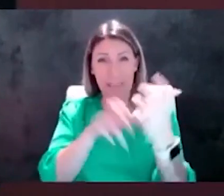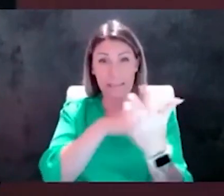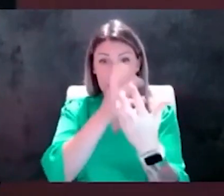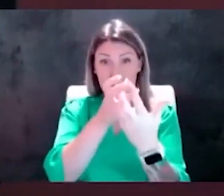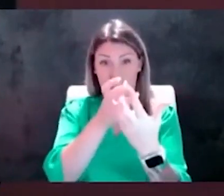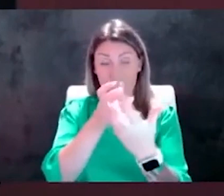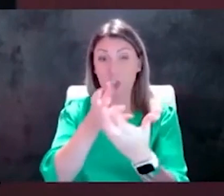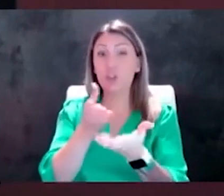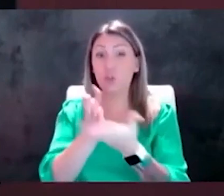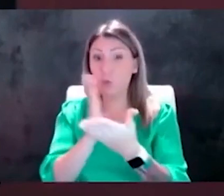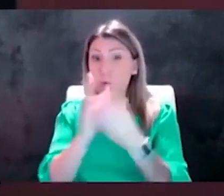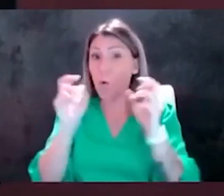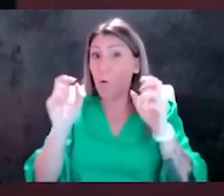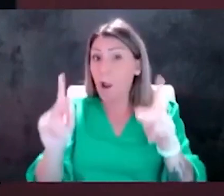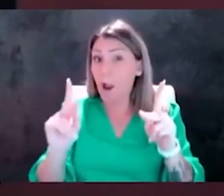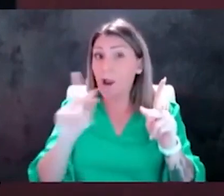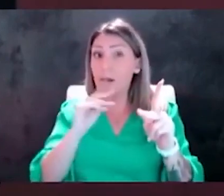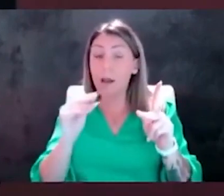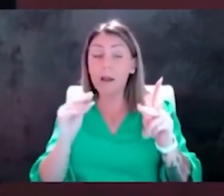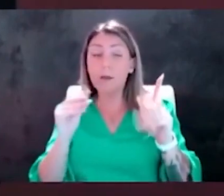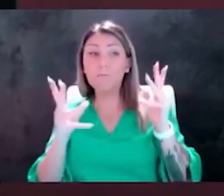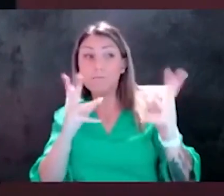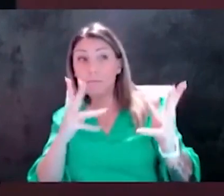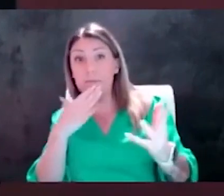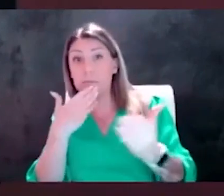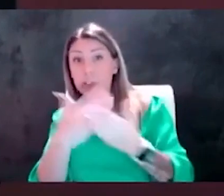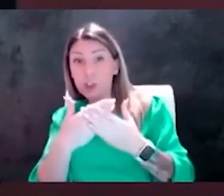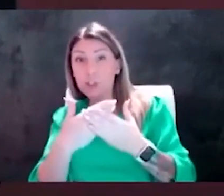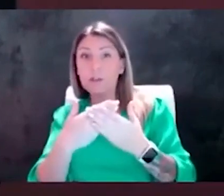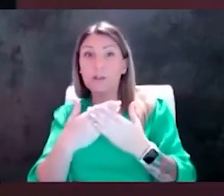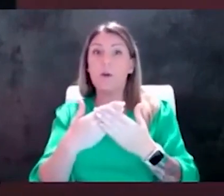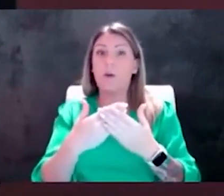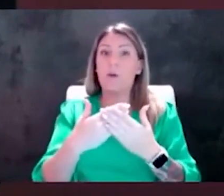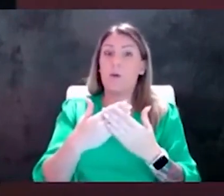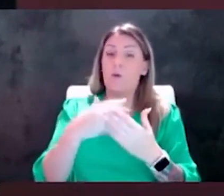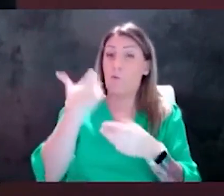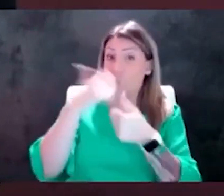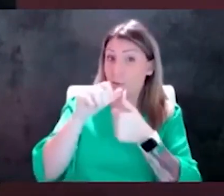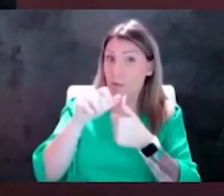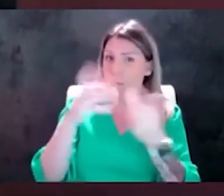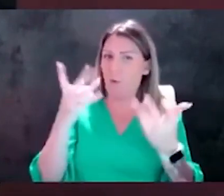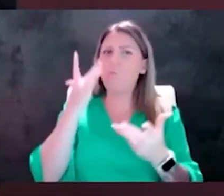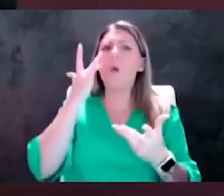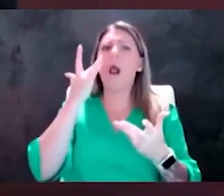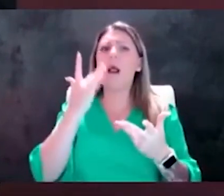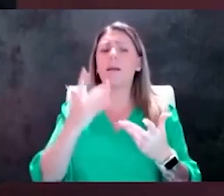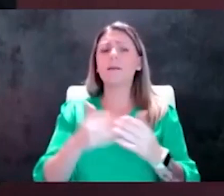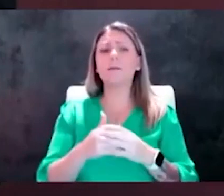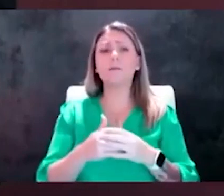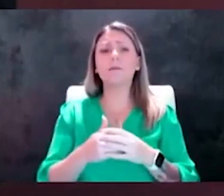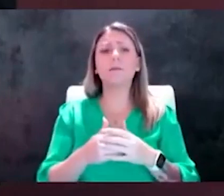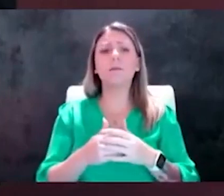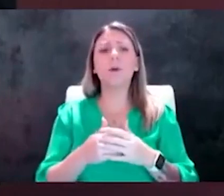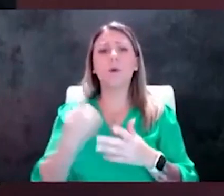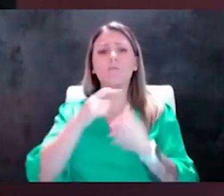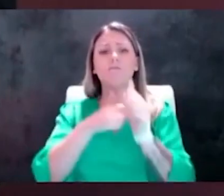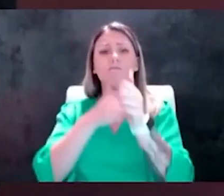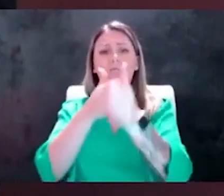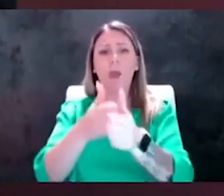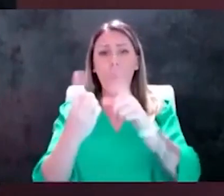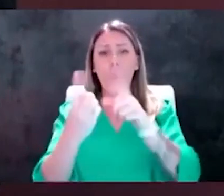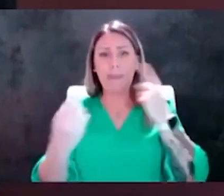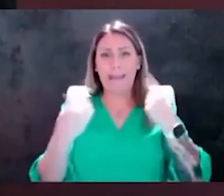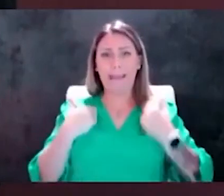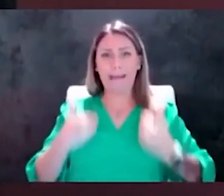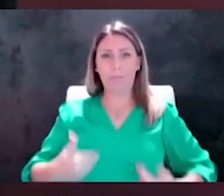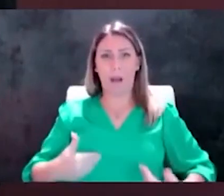and may be advantageous. But I say that, remember, here's what we know. We're following antibody levels.